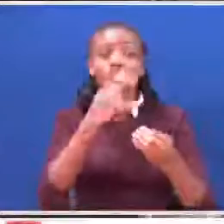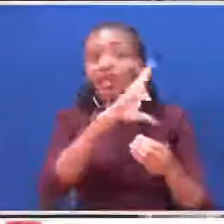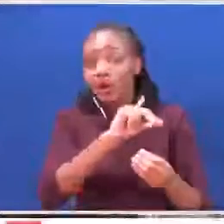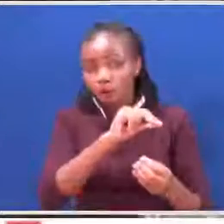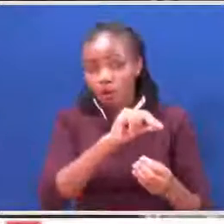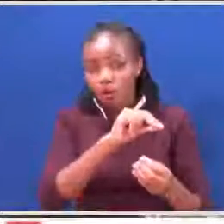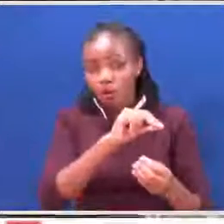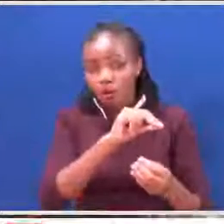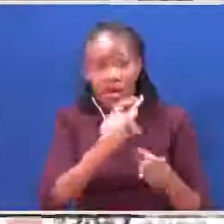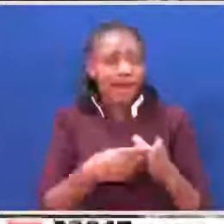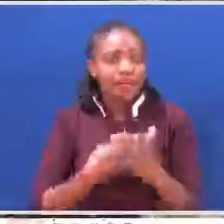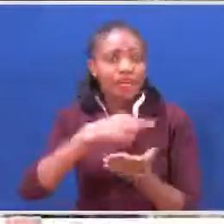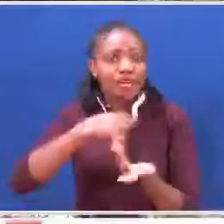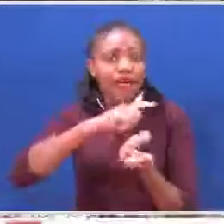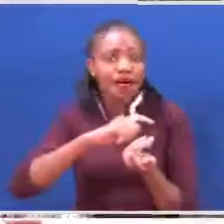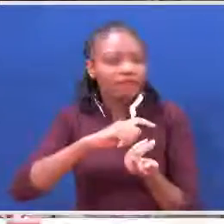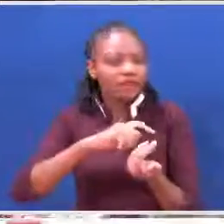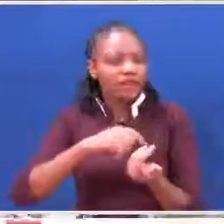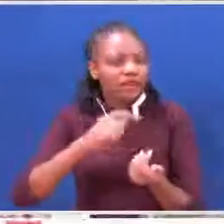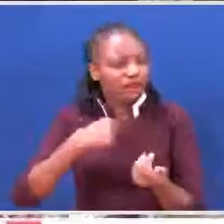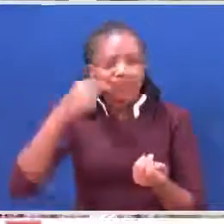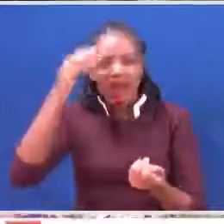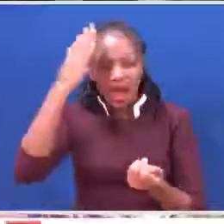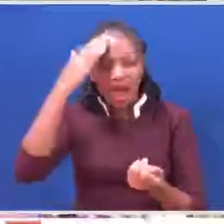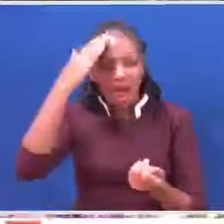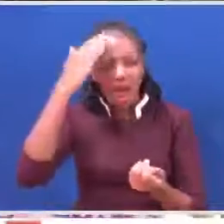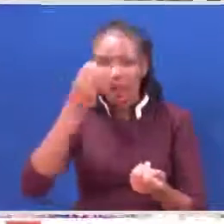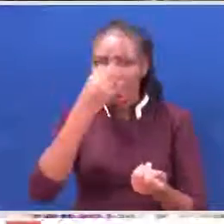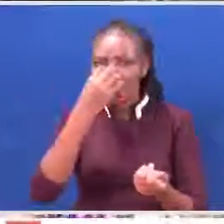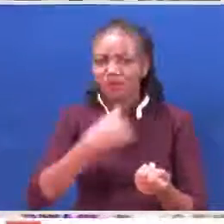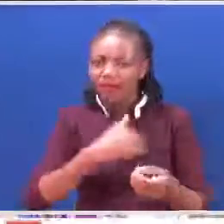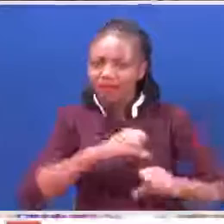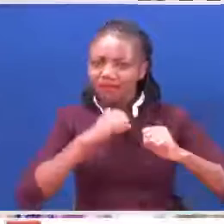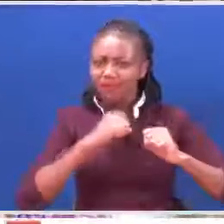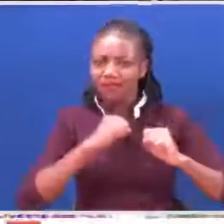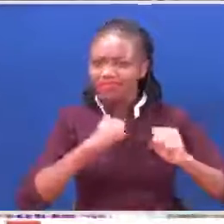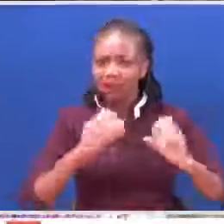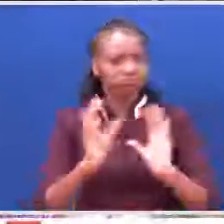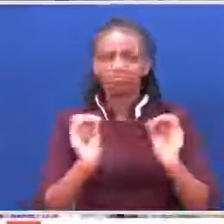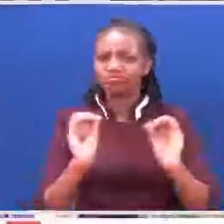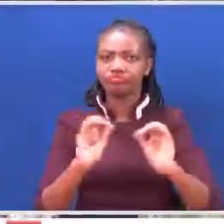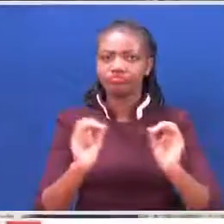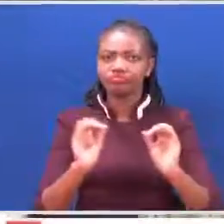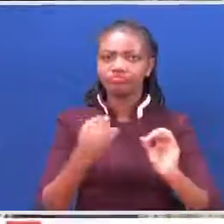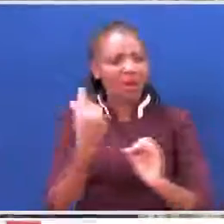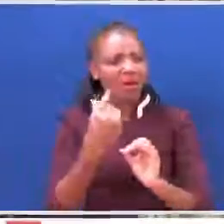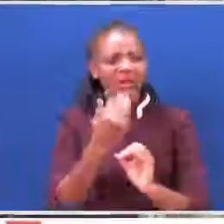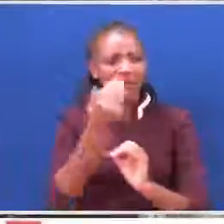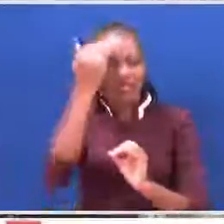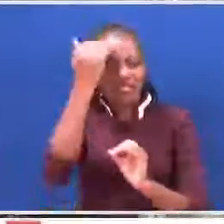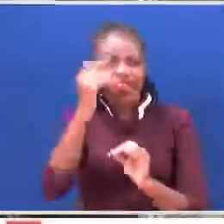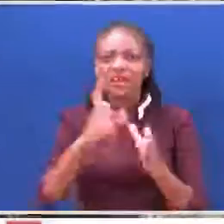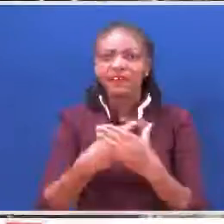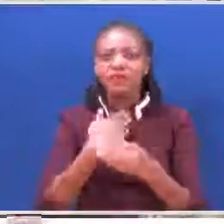the strength of character to come out and say, I oppose. So he's pretending. He's basically trying to hold the country